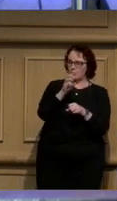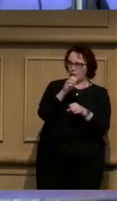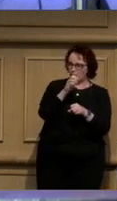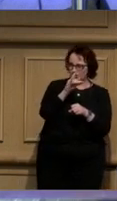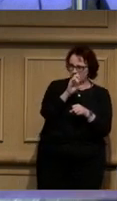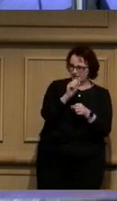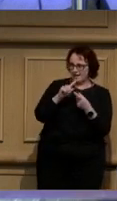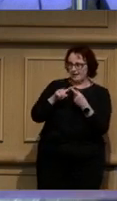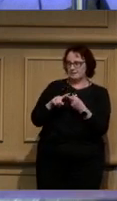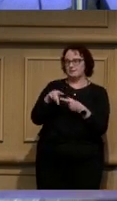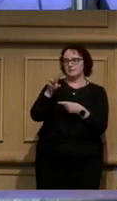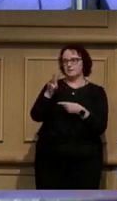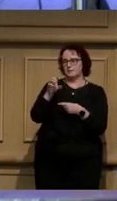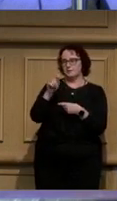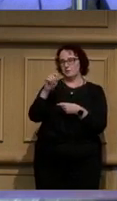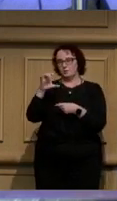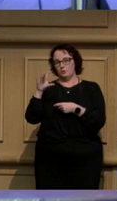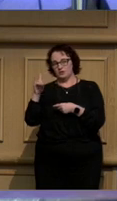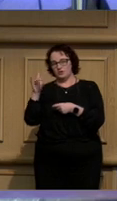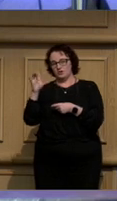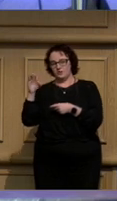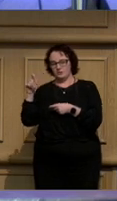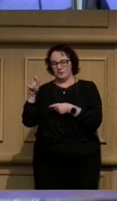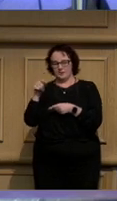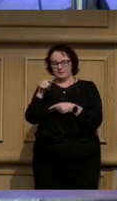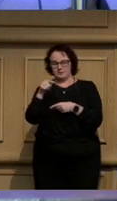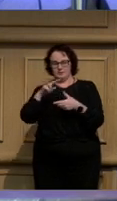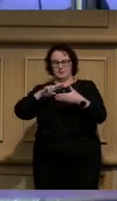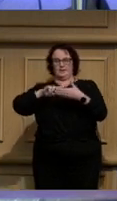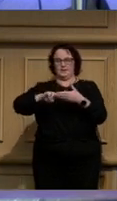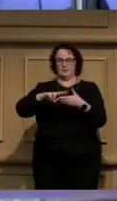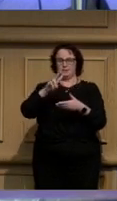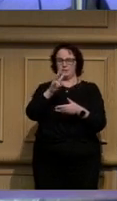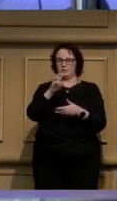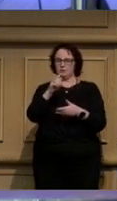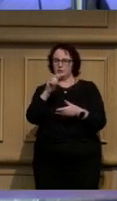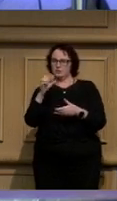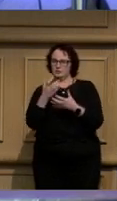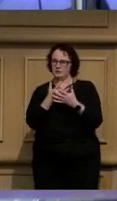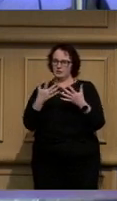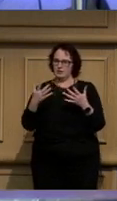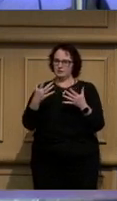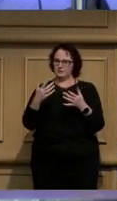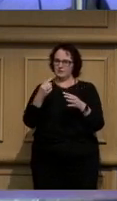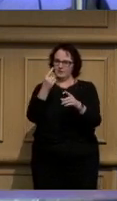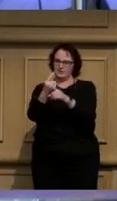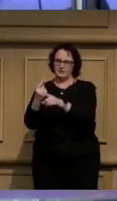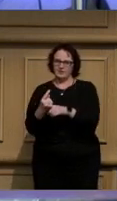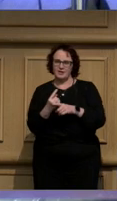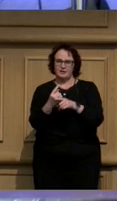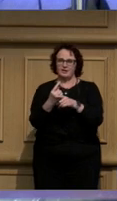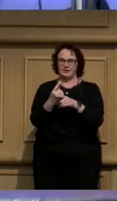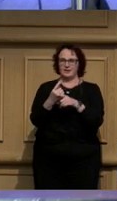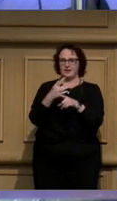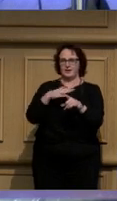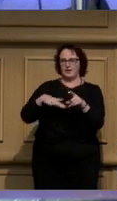be expressly described as witches, I feel like there are an awful lot of witches in the amazing plays of Marina Carr.